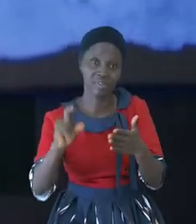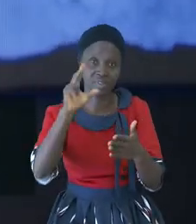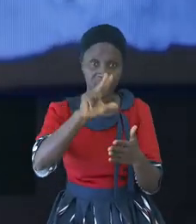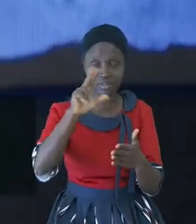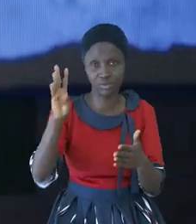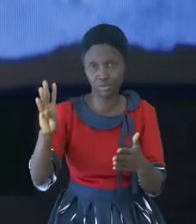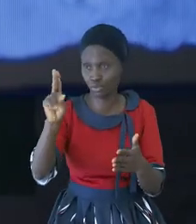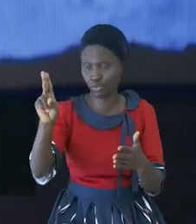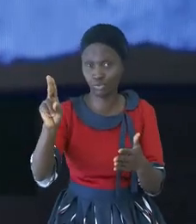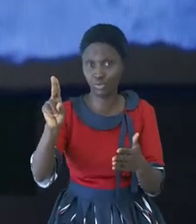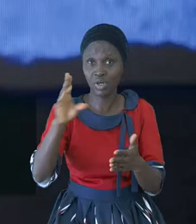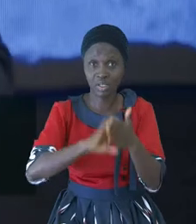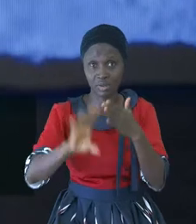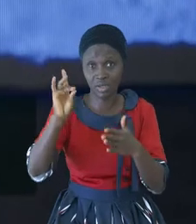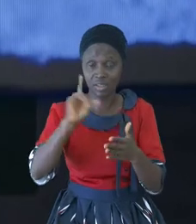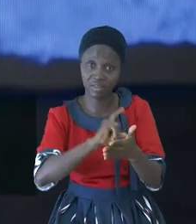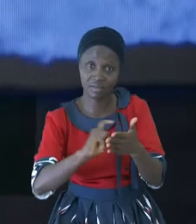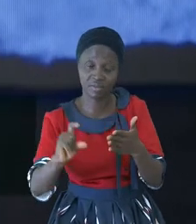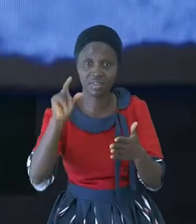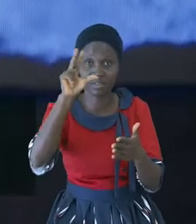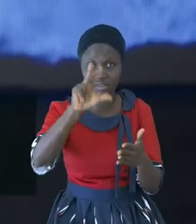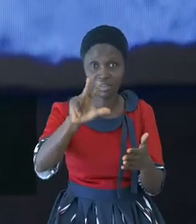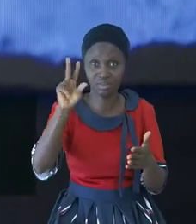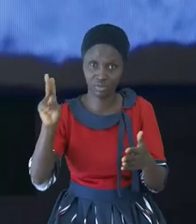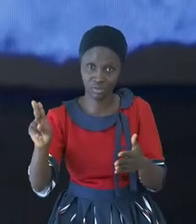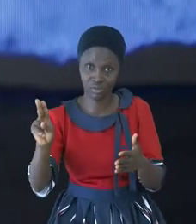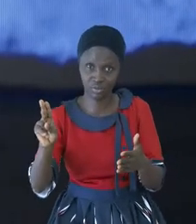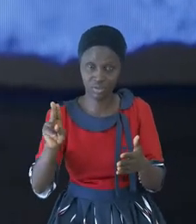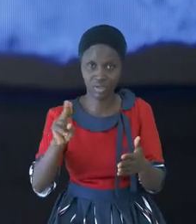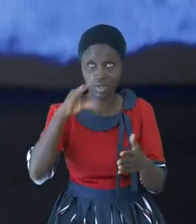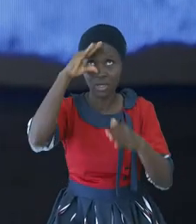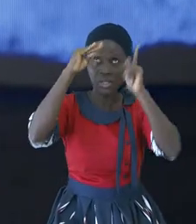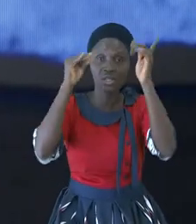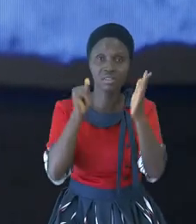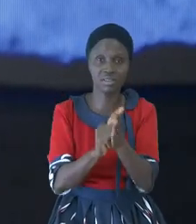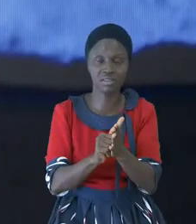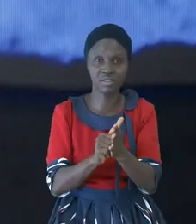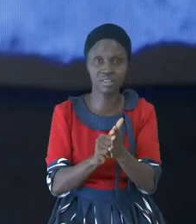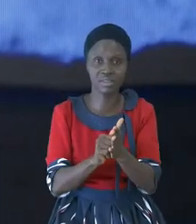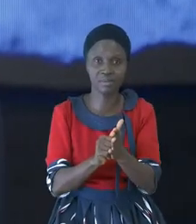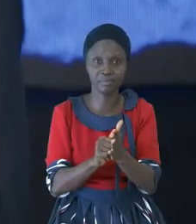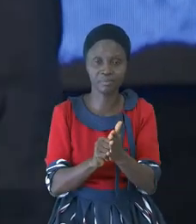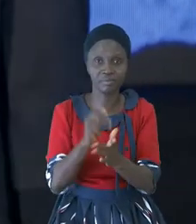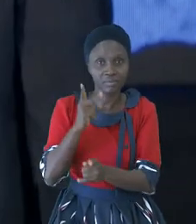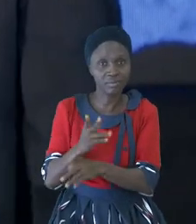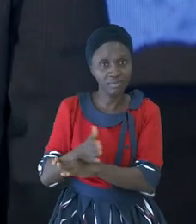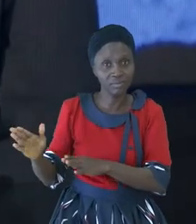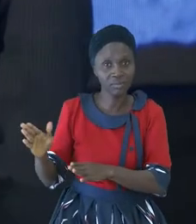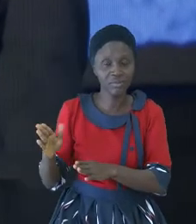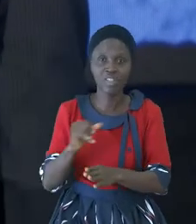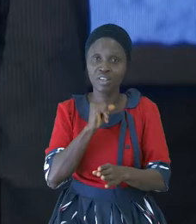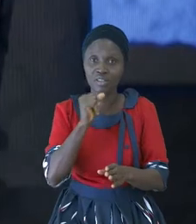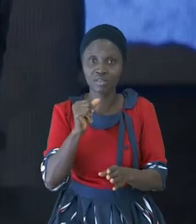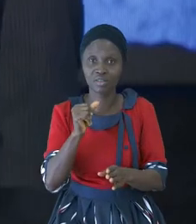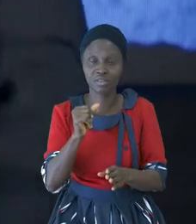in Romans chapter 8, verse 32, he that spared not his own son, but delivered him